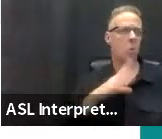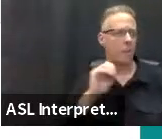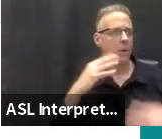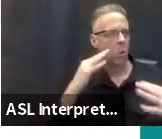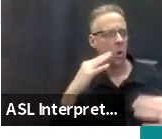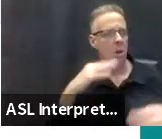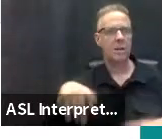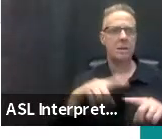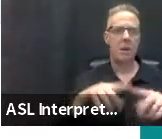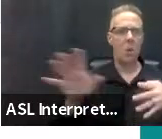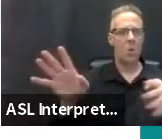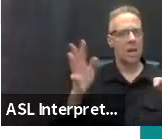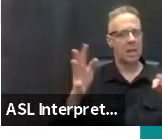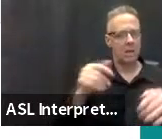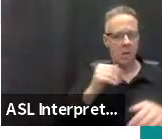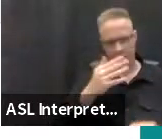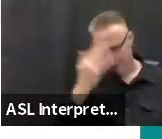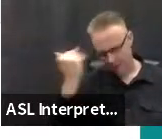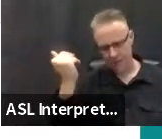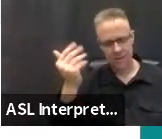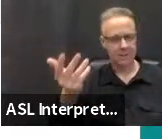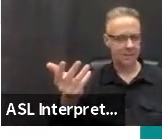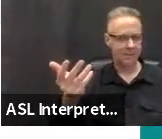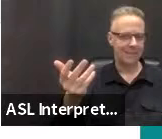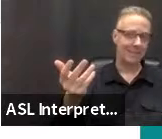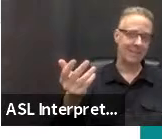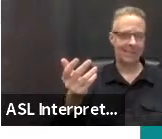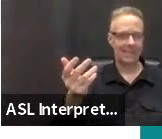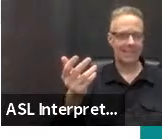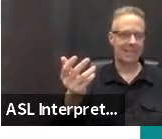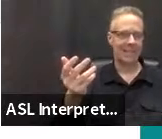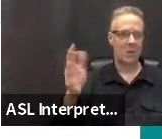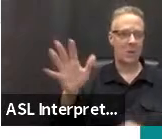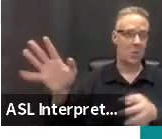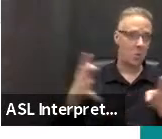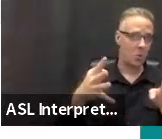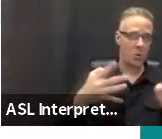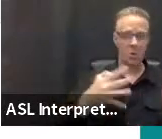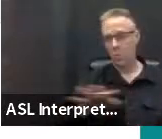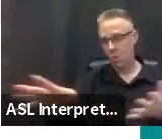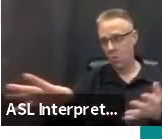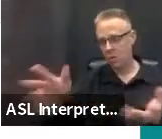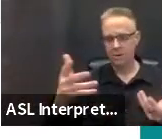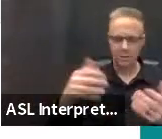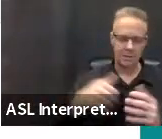on the wind, though, right? The direction of the wind, and which way it's carrying. But